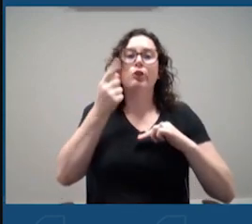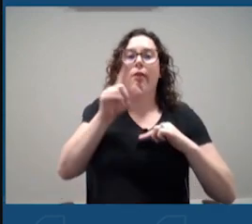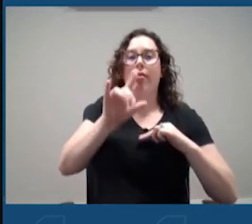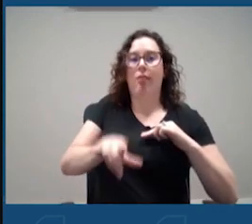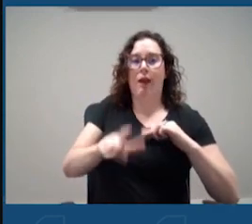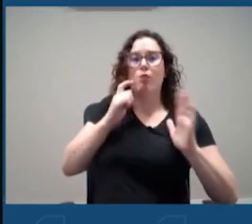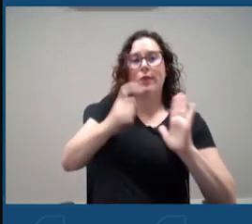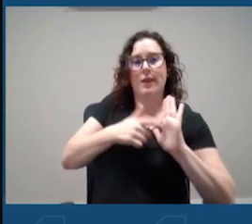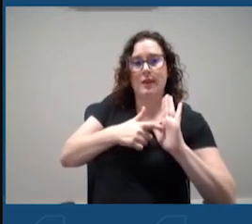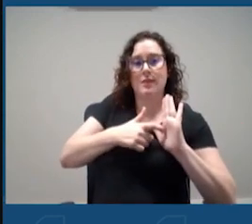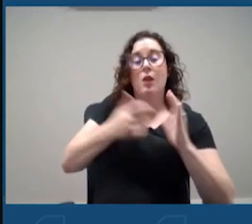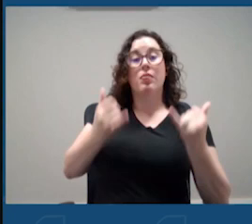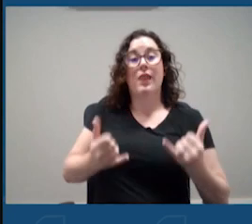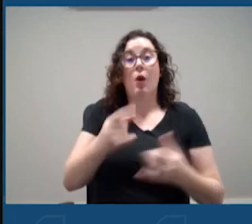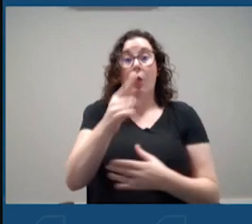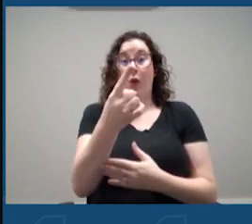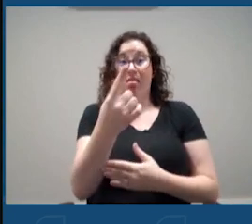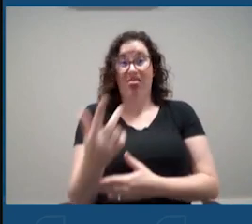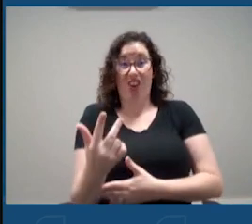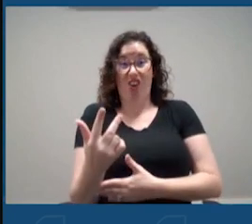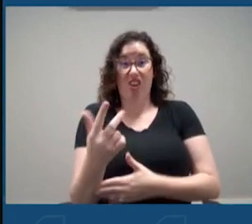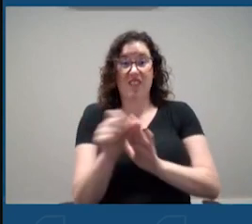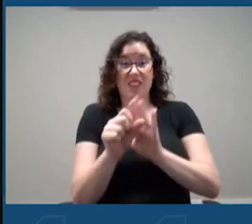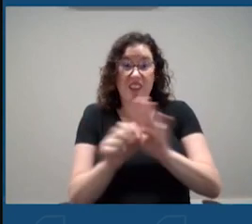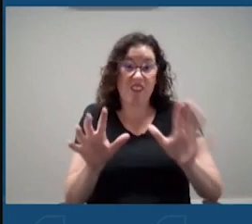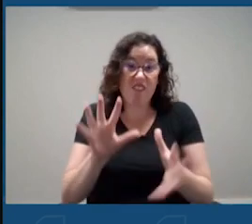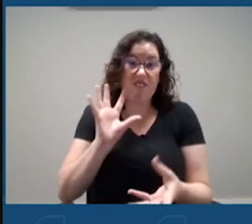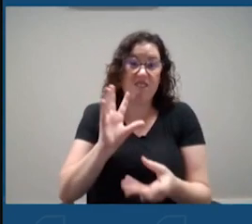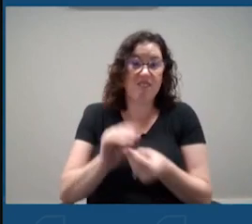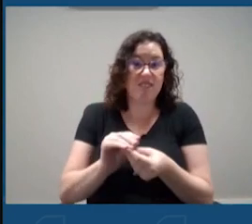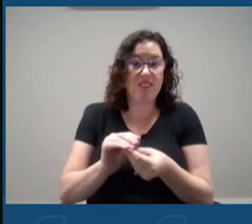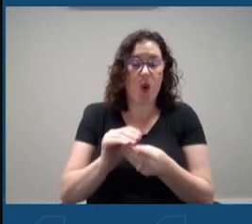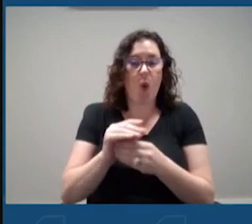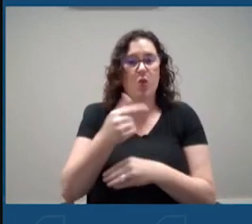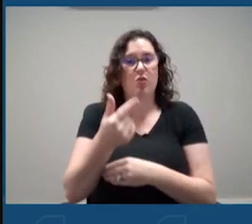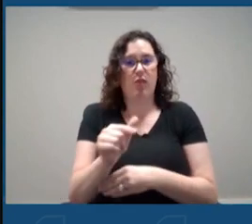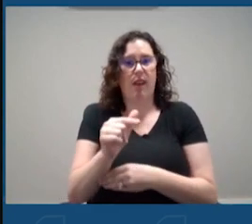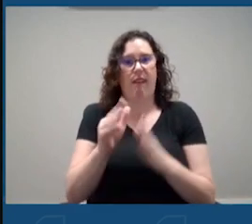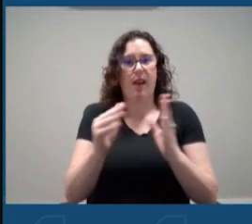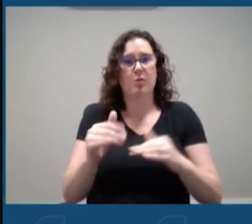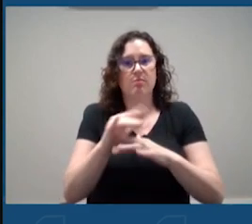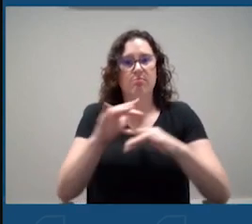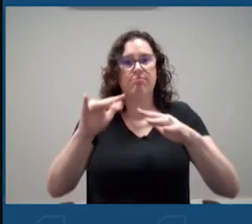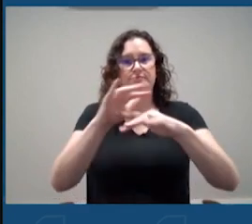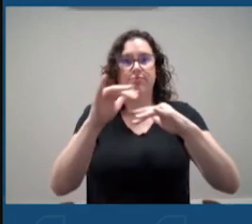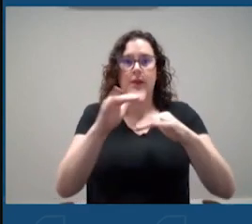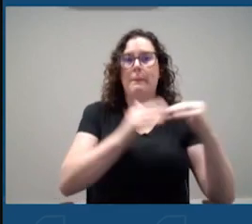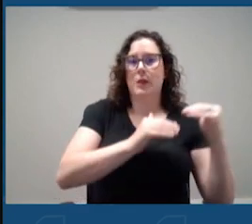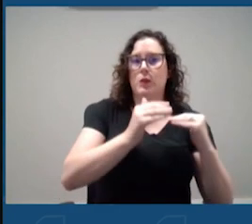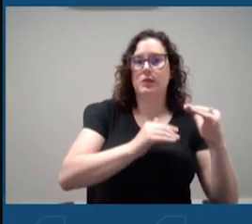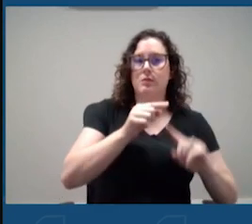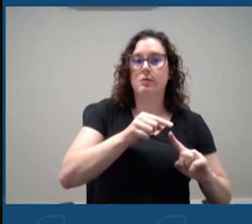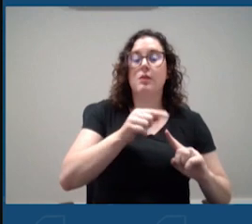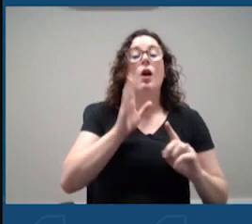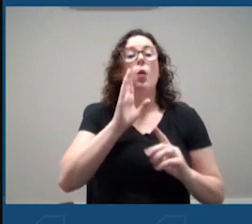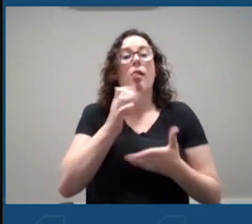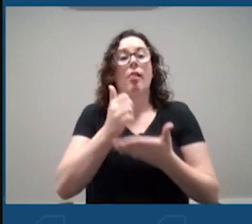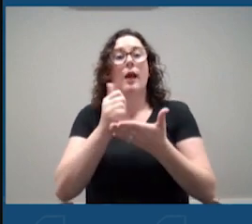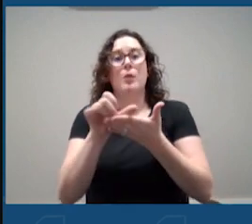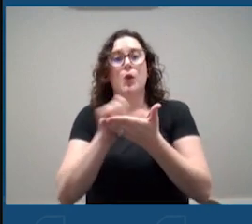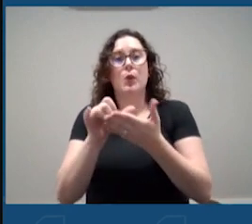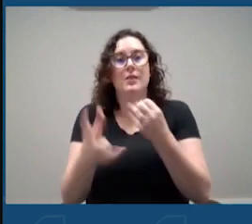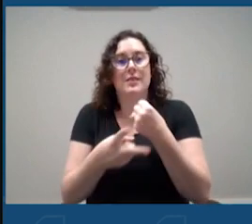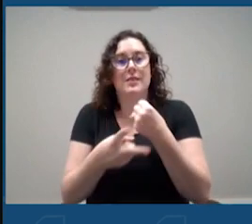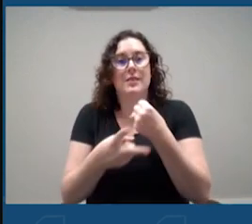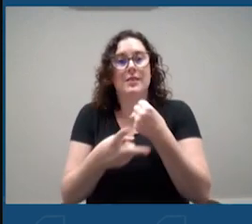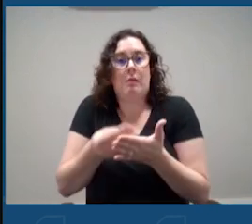1/3 of the state's total emissions, greenhouse emissions. Also, this will help our New Yorkers save on energy costs. Boy, does that sound good at a time when